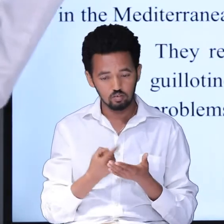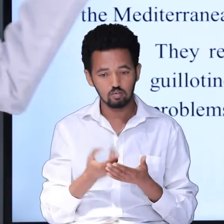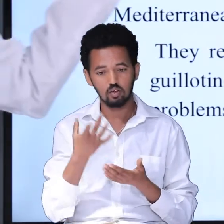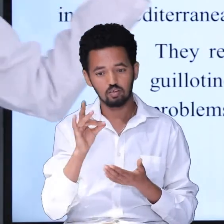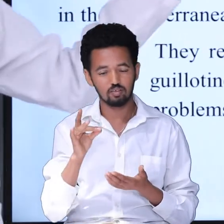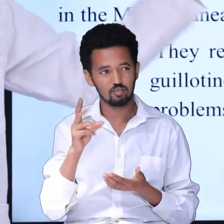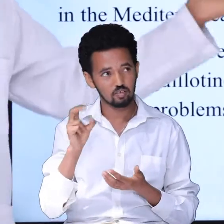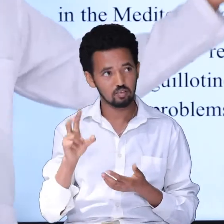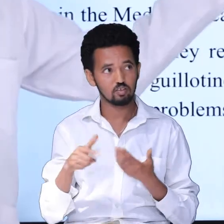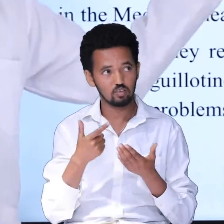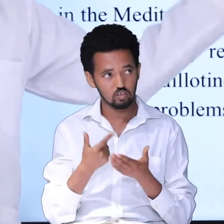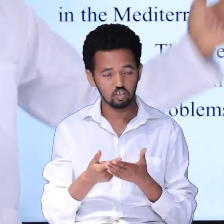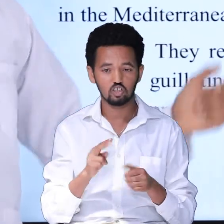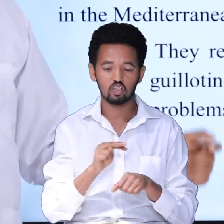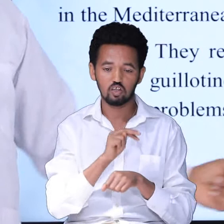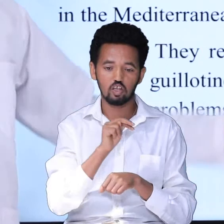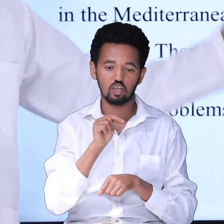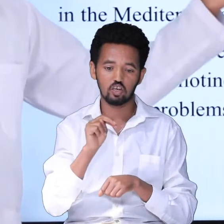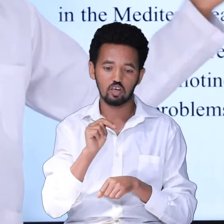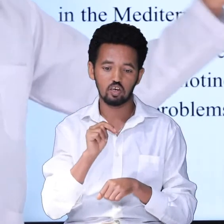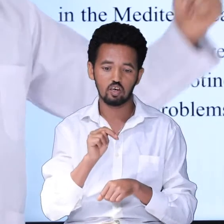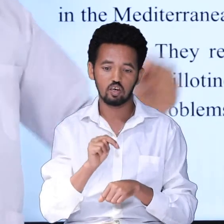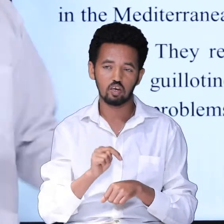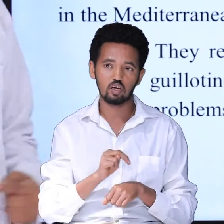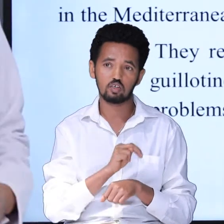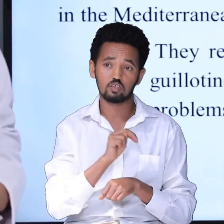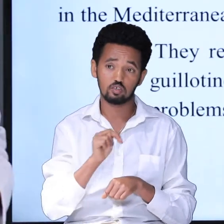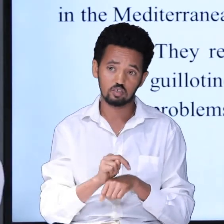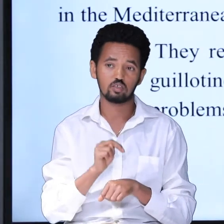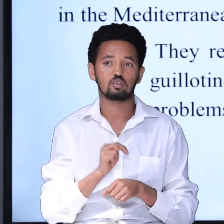1813, at the Battle of Nations near Leipzig,